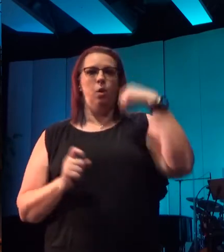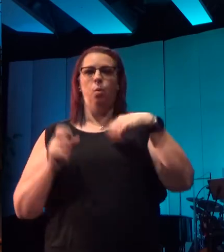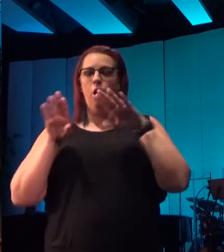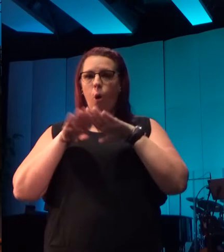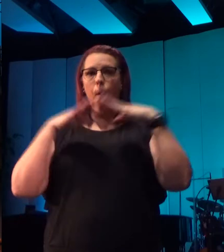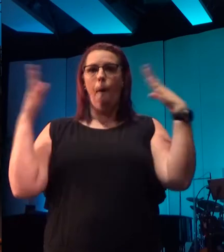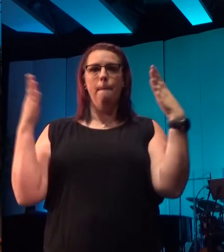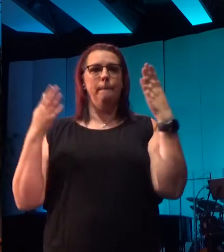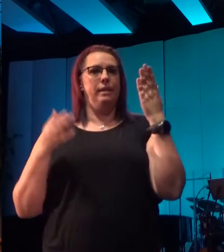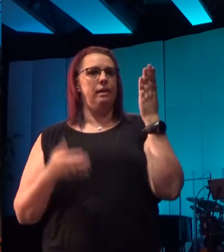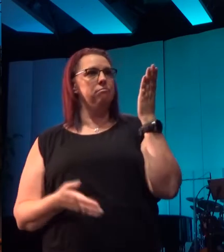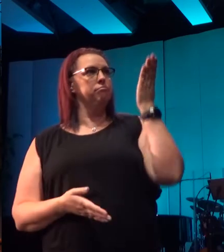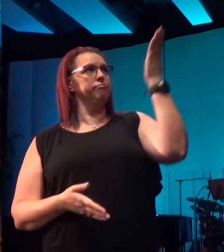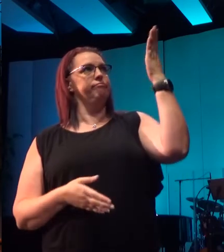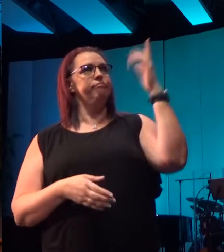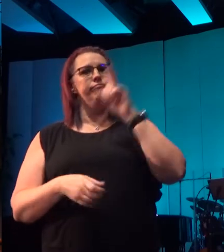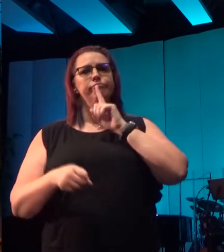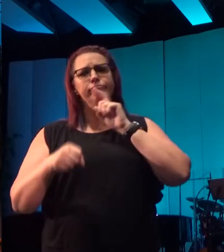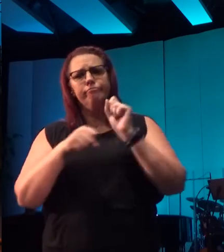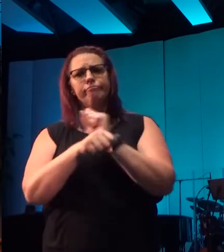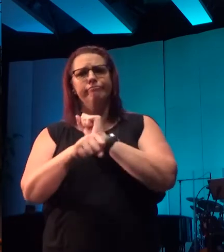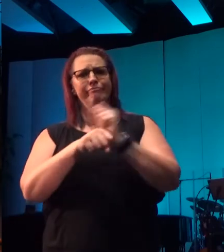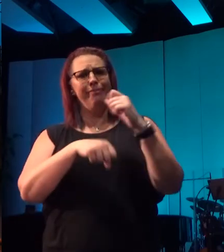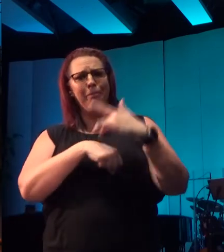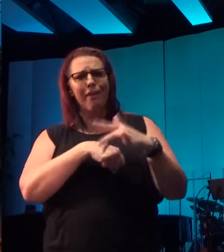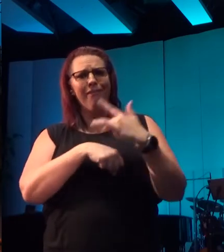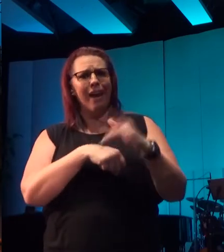highest and truly be available to it.